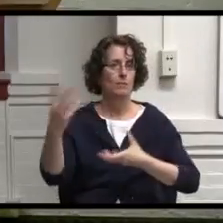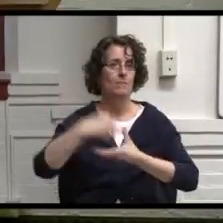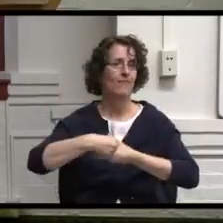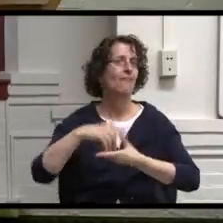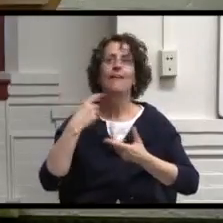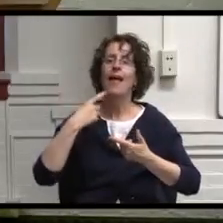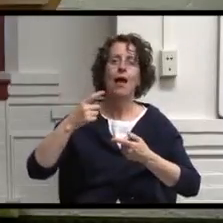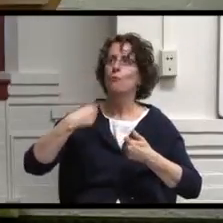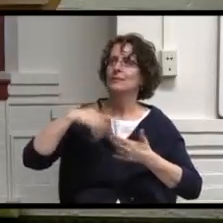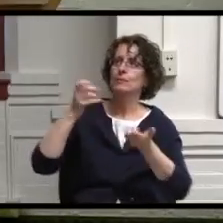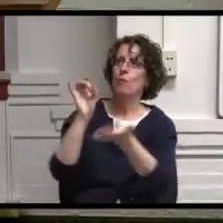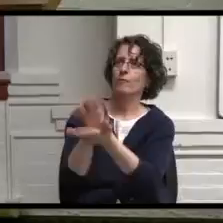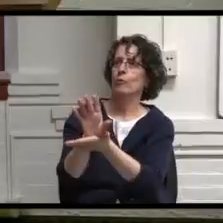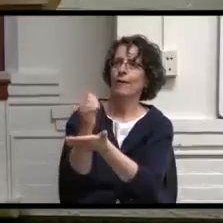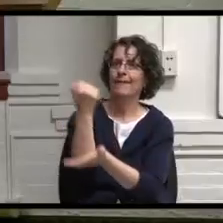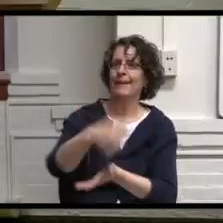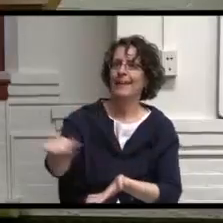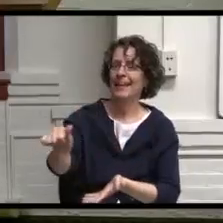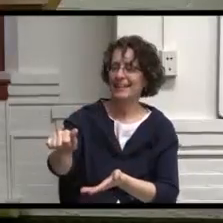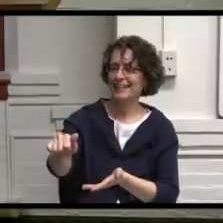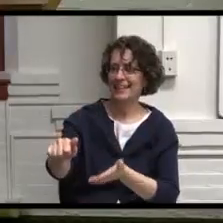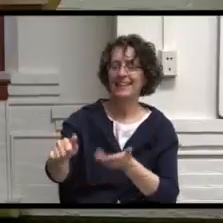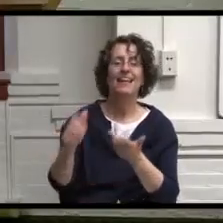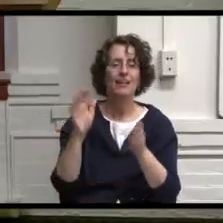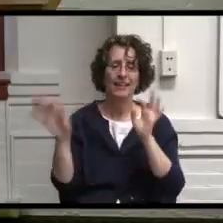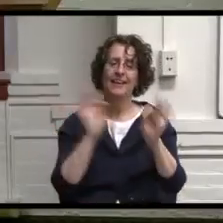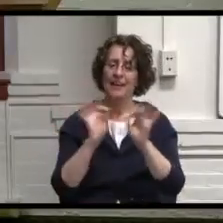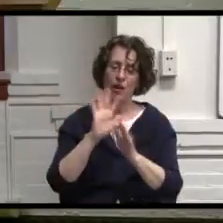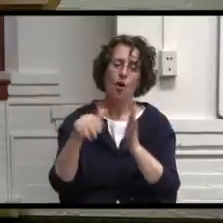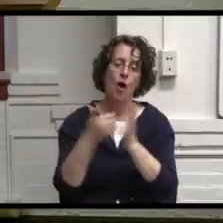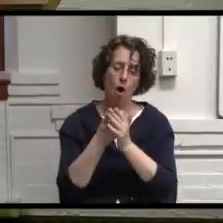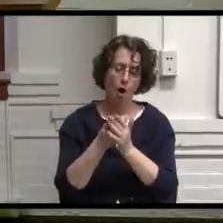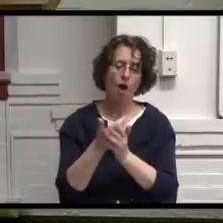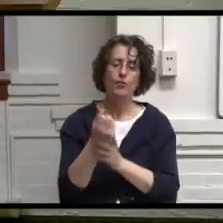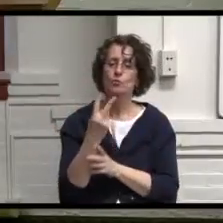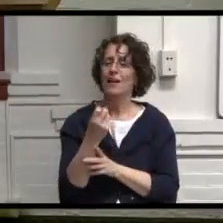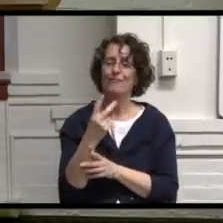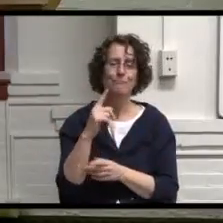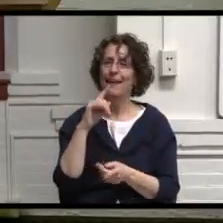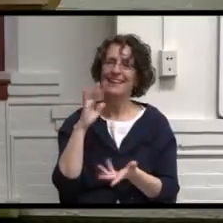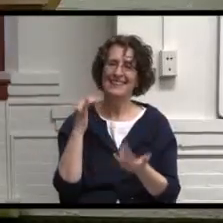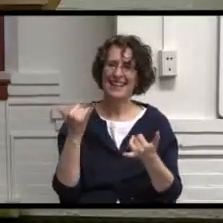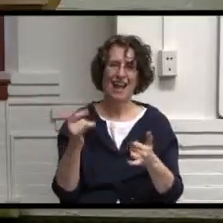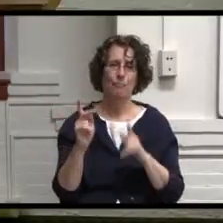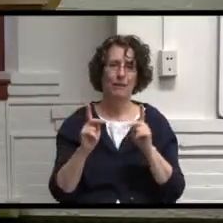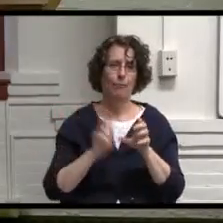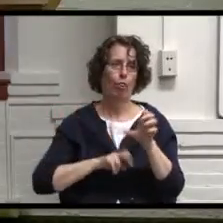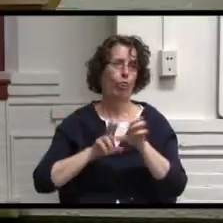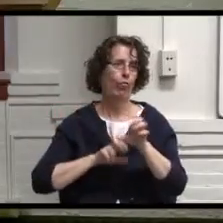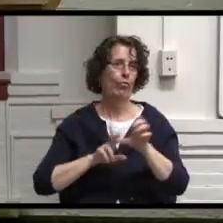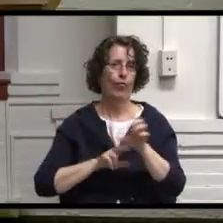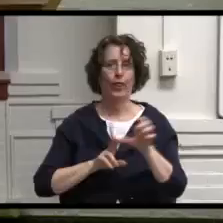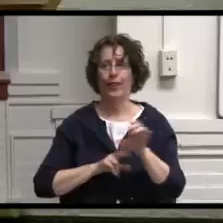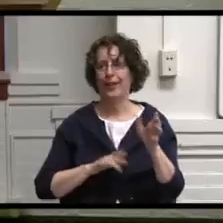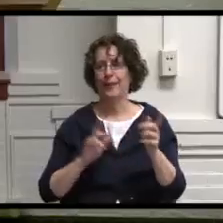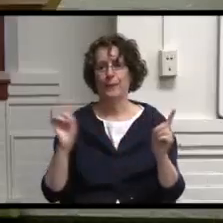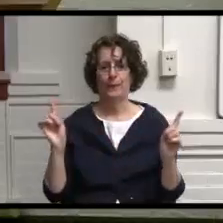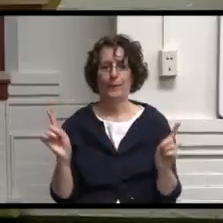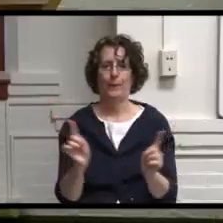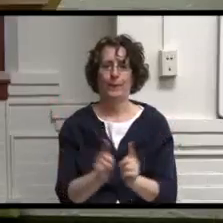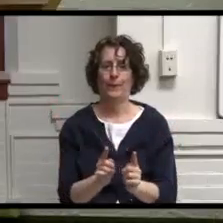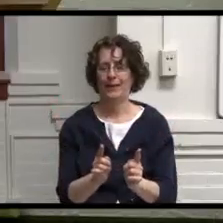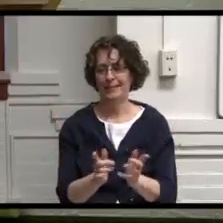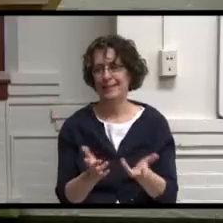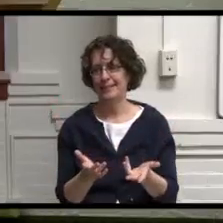away, so all were appointed, but that sort of dwindled since then. well,